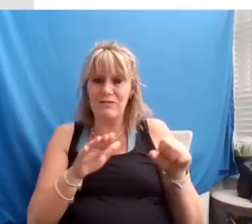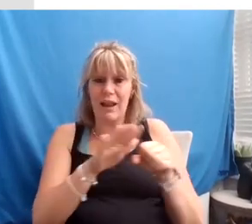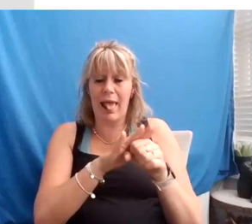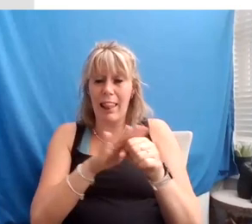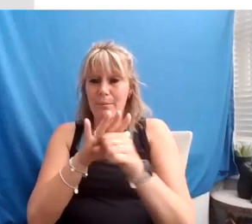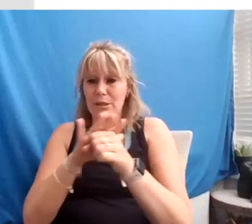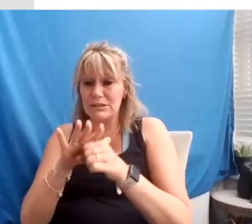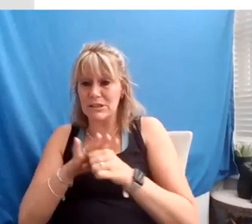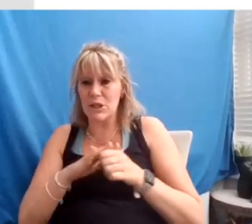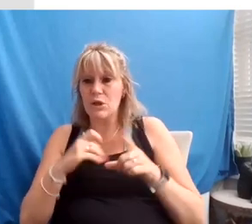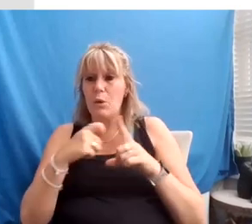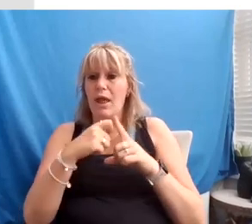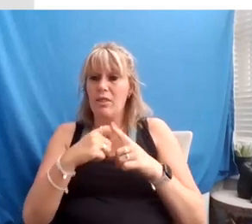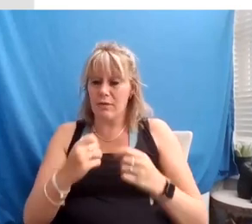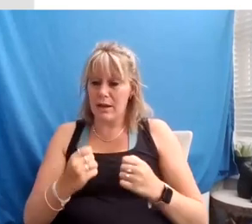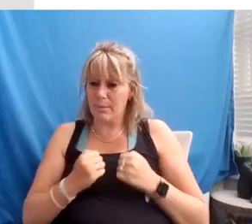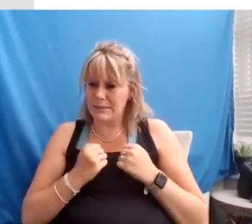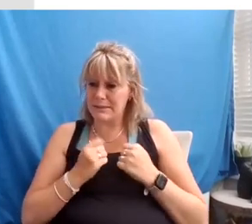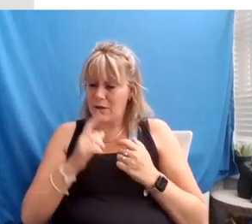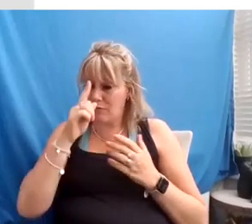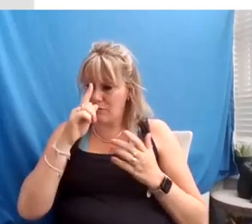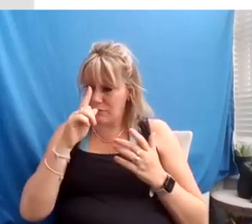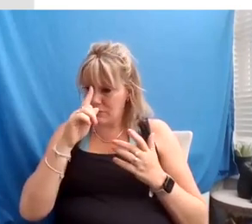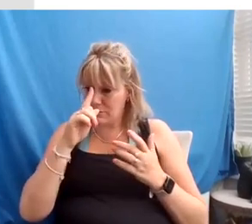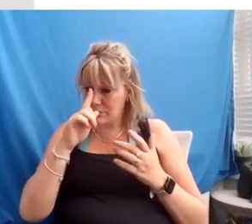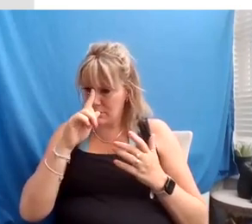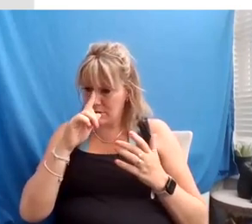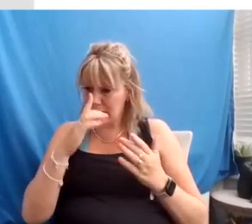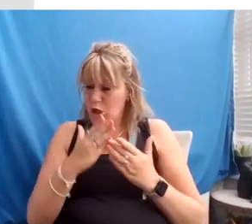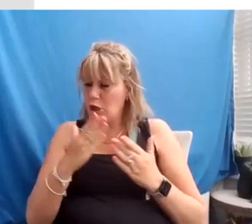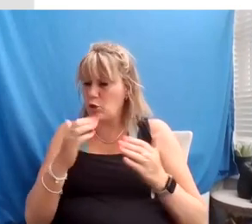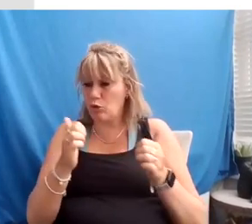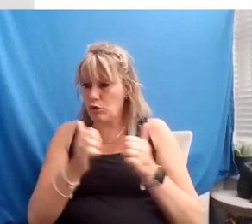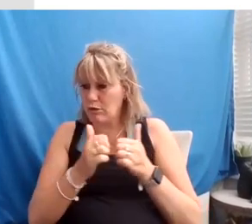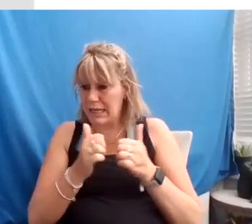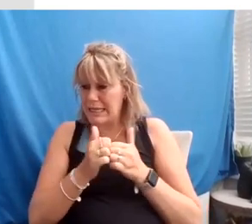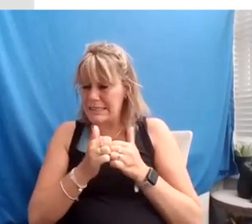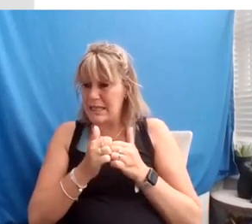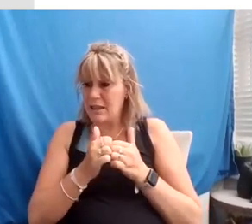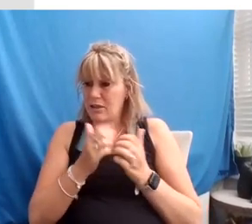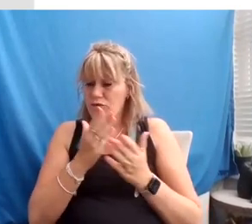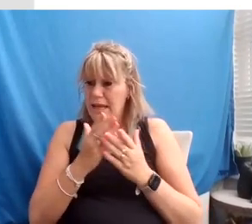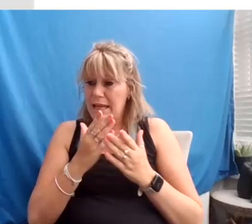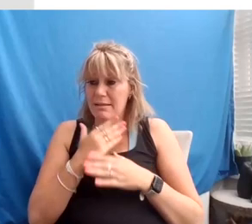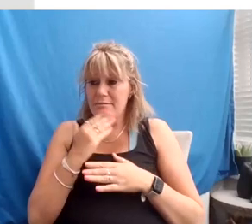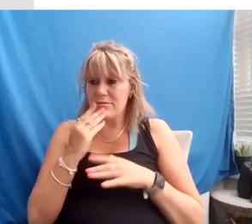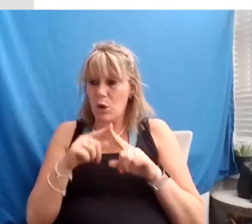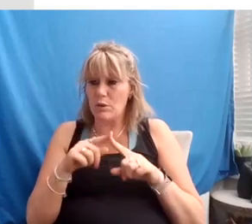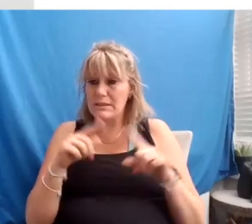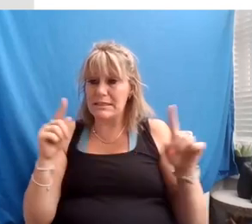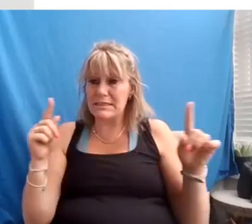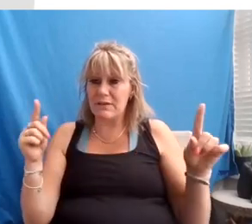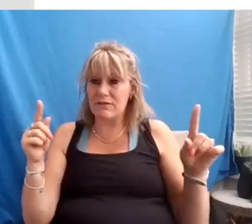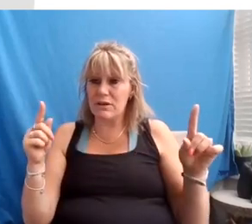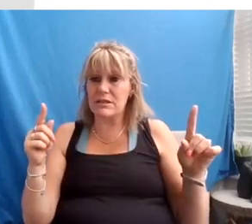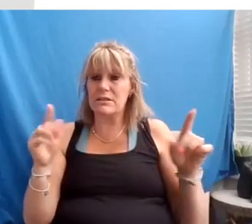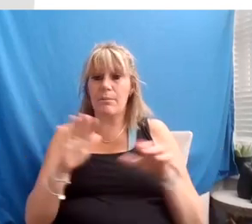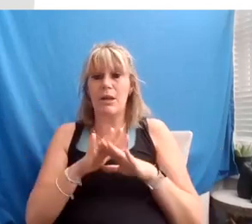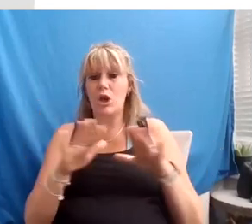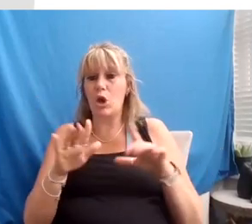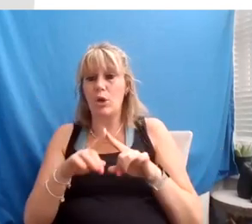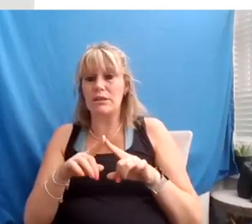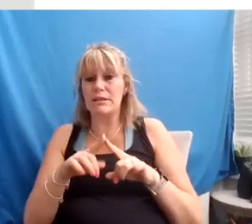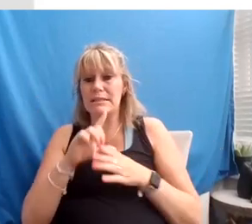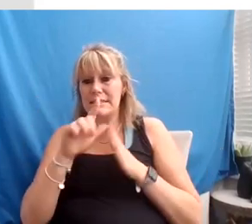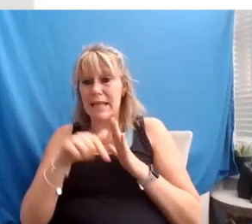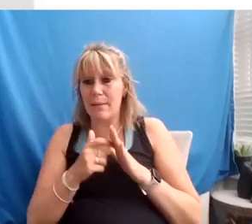both agreed, if you're a disabled person using an assistant, there's really no difference. Being a non-disabled person